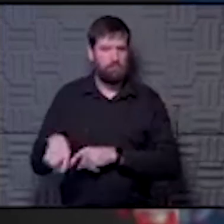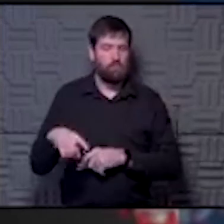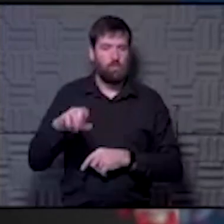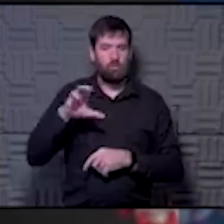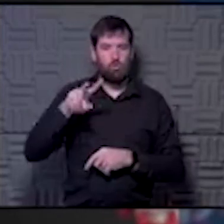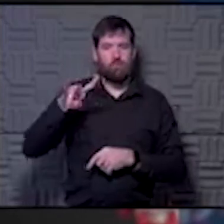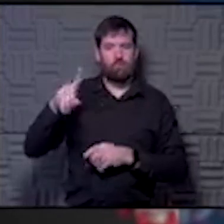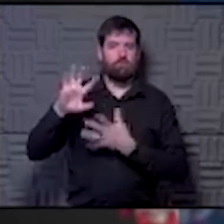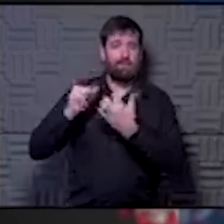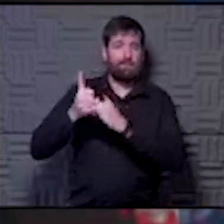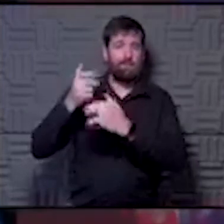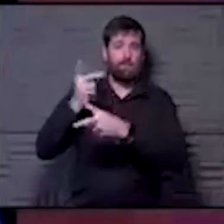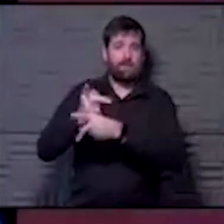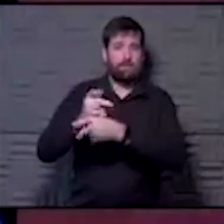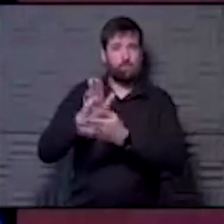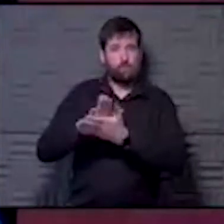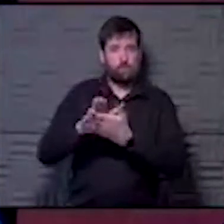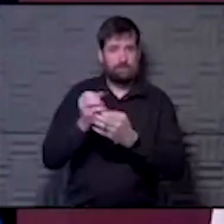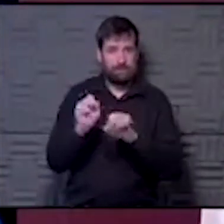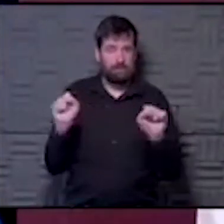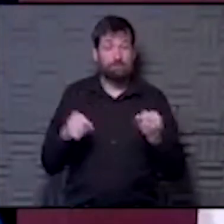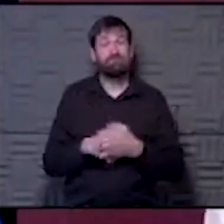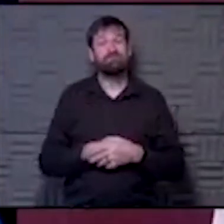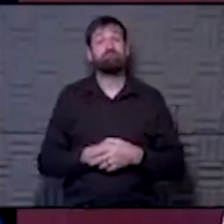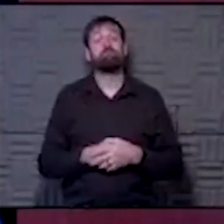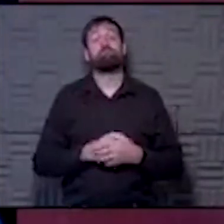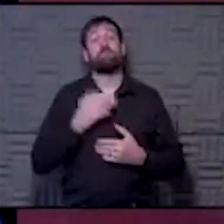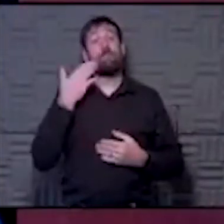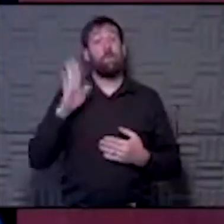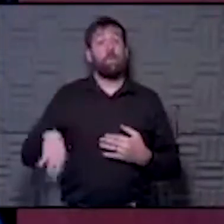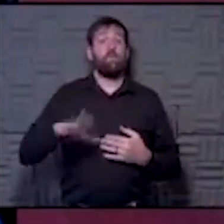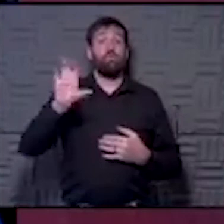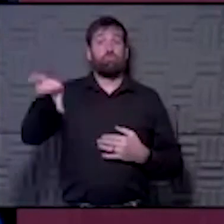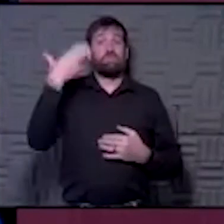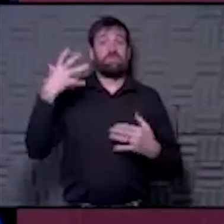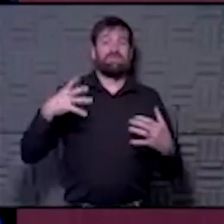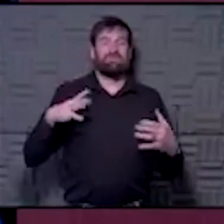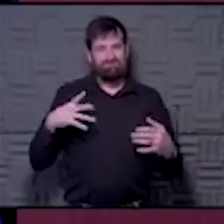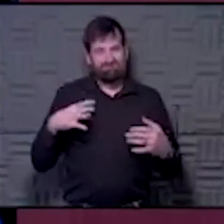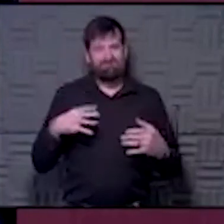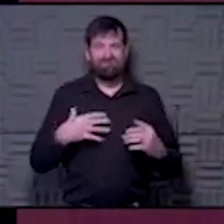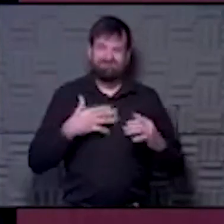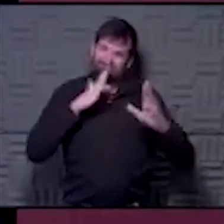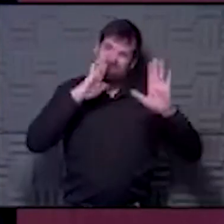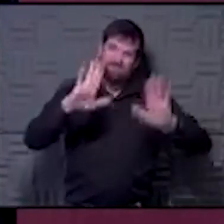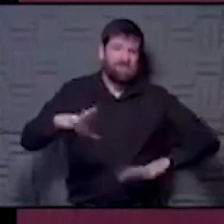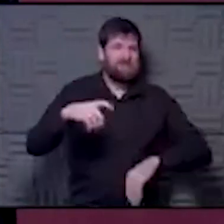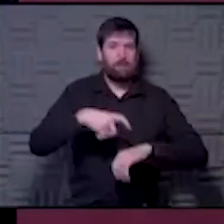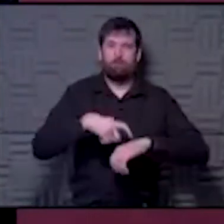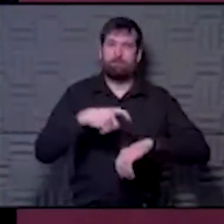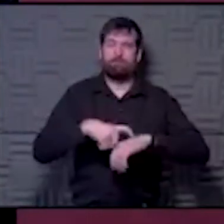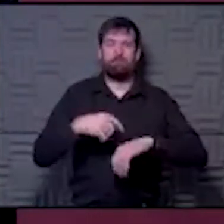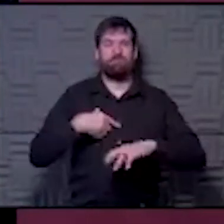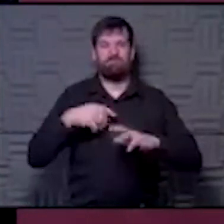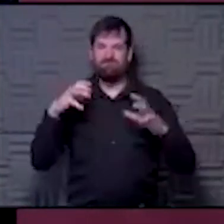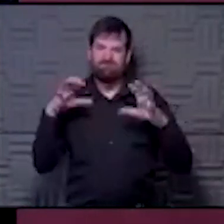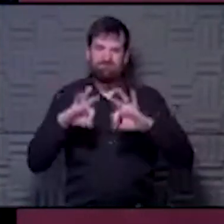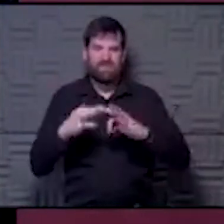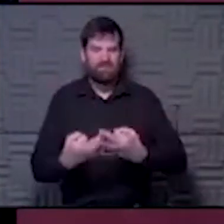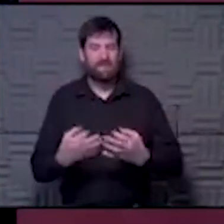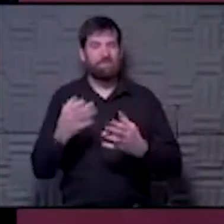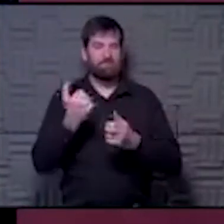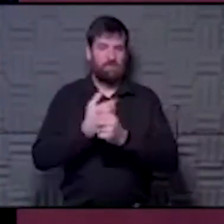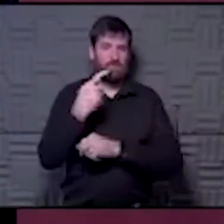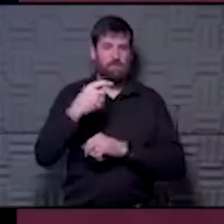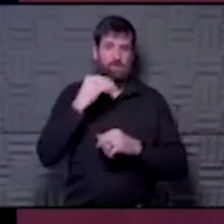schools safe. You know, the Christmas season is a pretty special deal. I had a great celebration with my family. Everybody was home, and